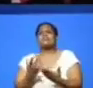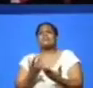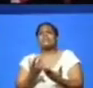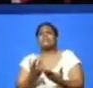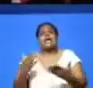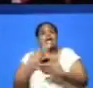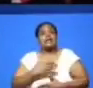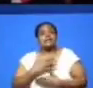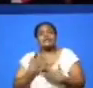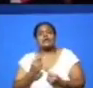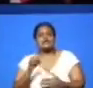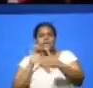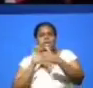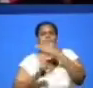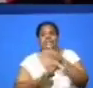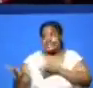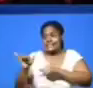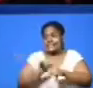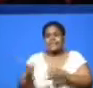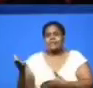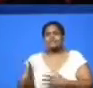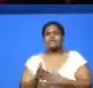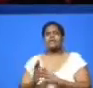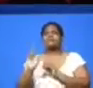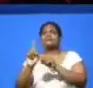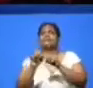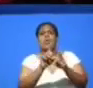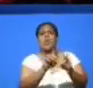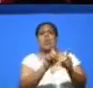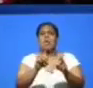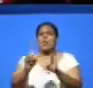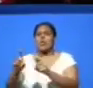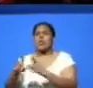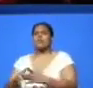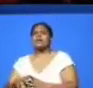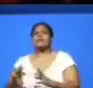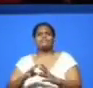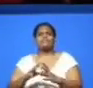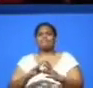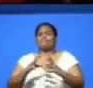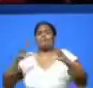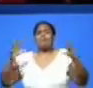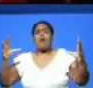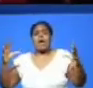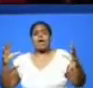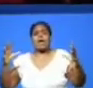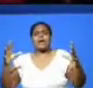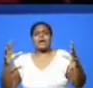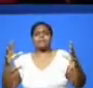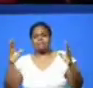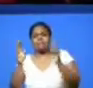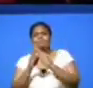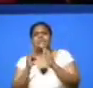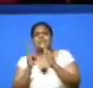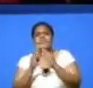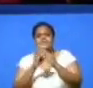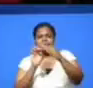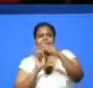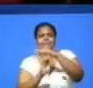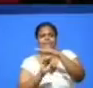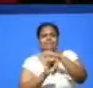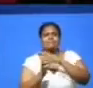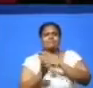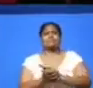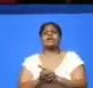like me. And so he'd go to these cities, and he would have these great crusades. And he was doing